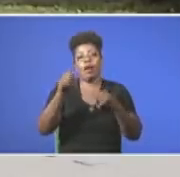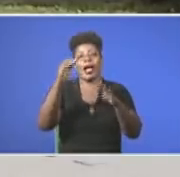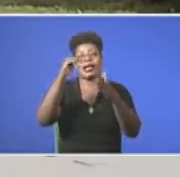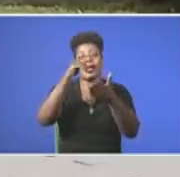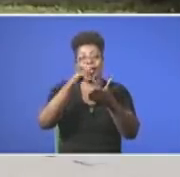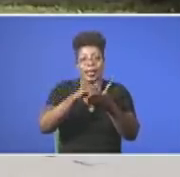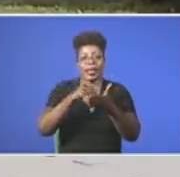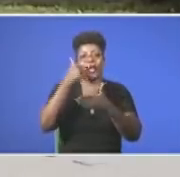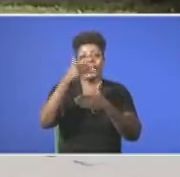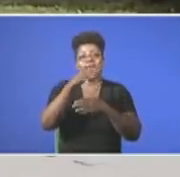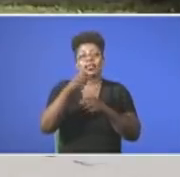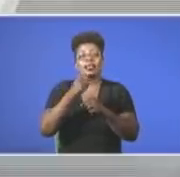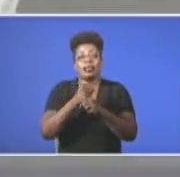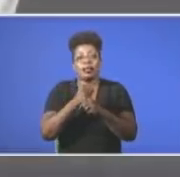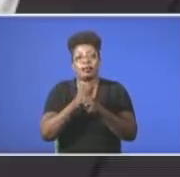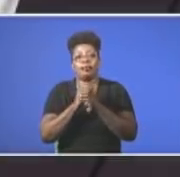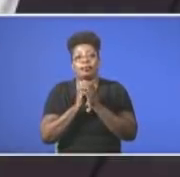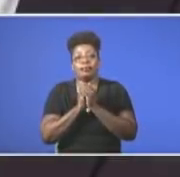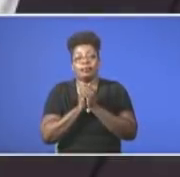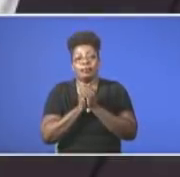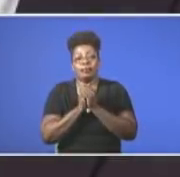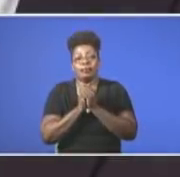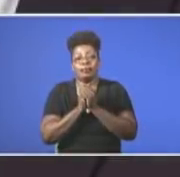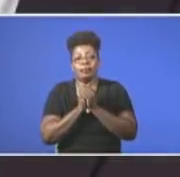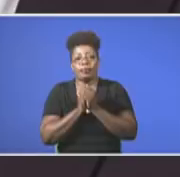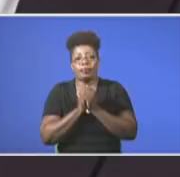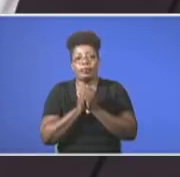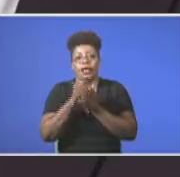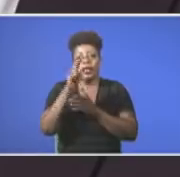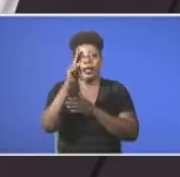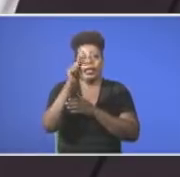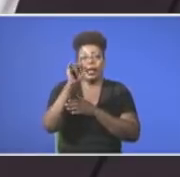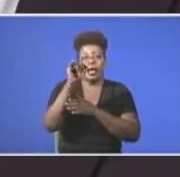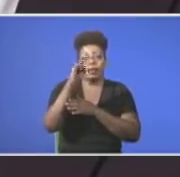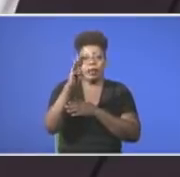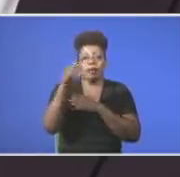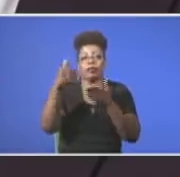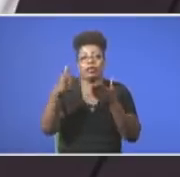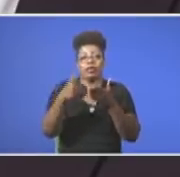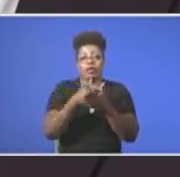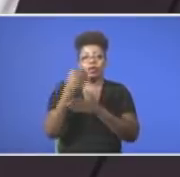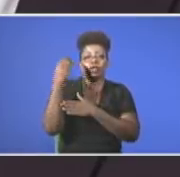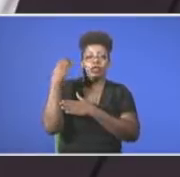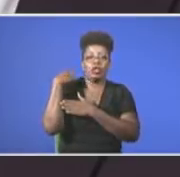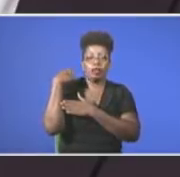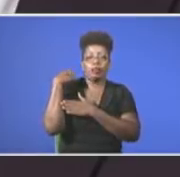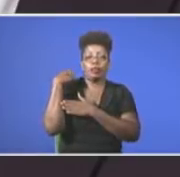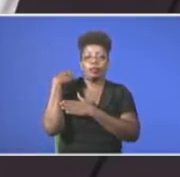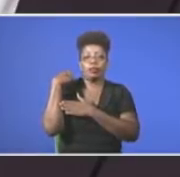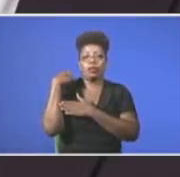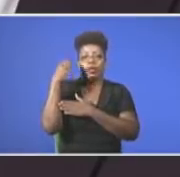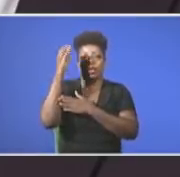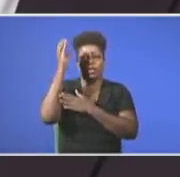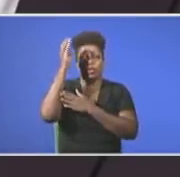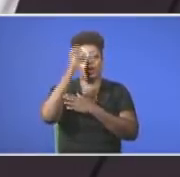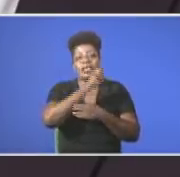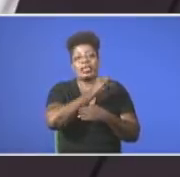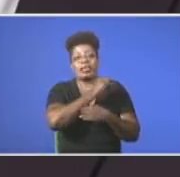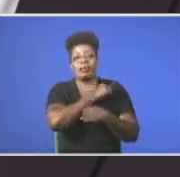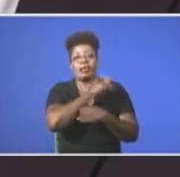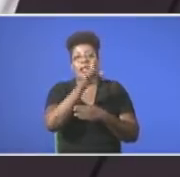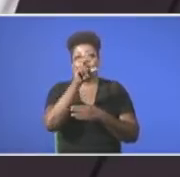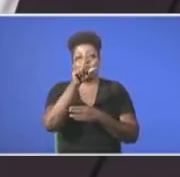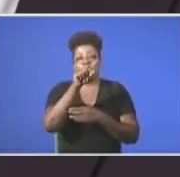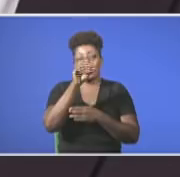I'm DeAndre Williamson. The National Insurance Board has a new chairman. Insurance Executive Troy Smith has 29